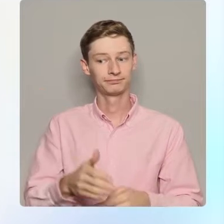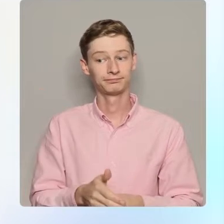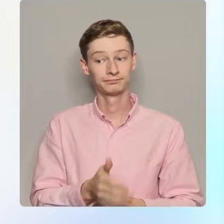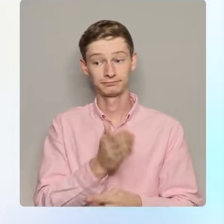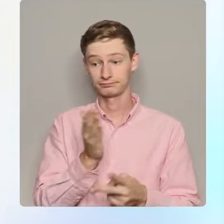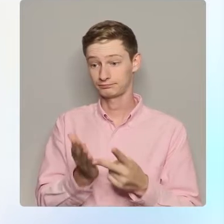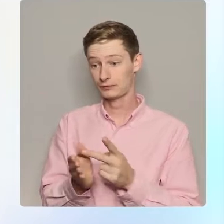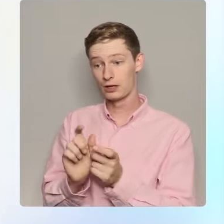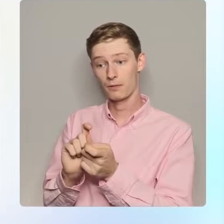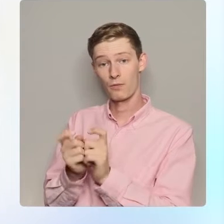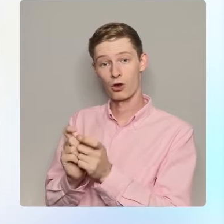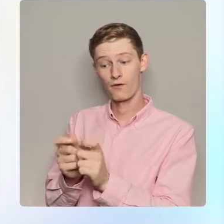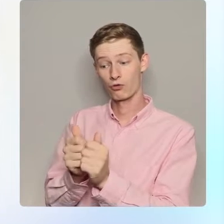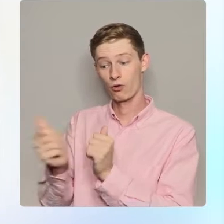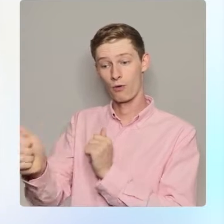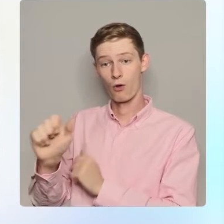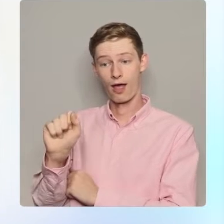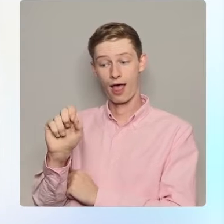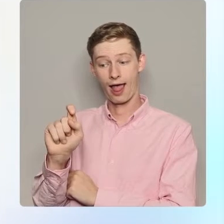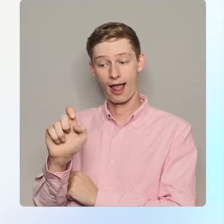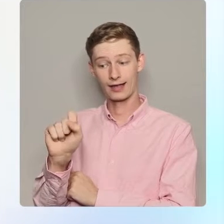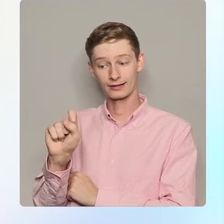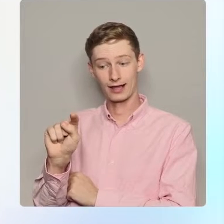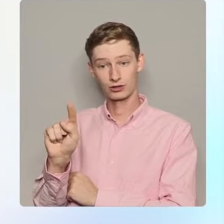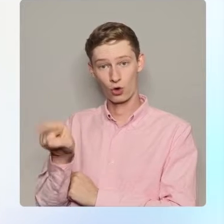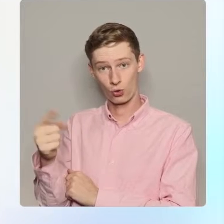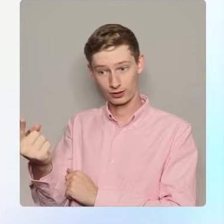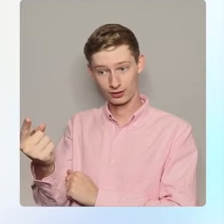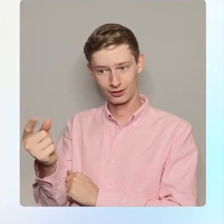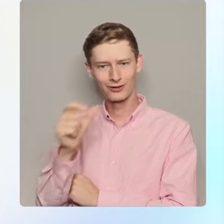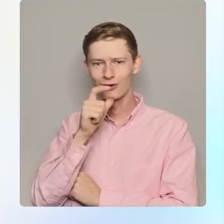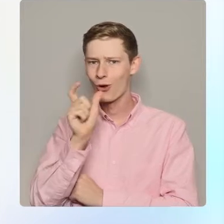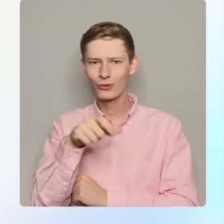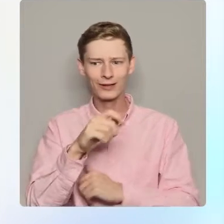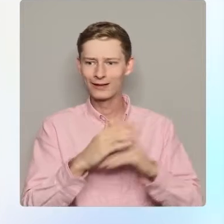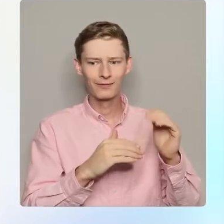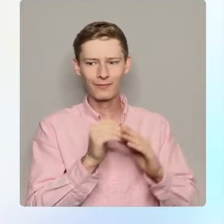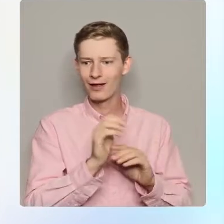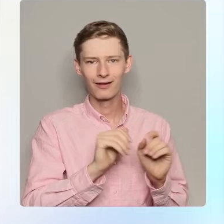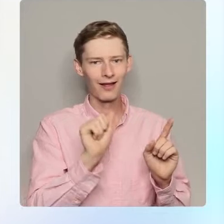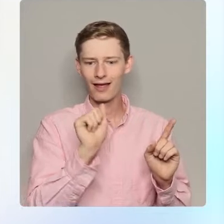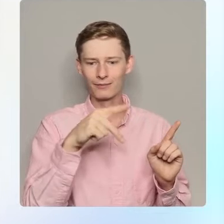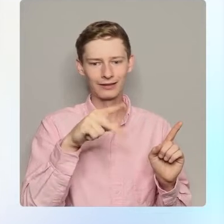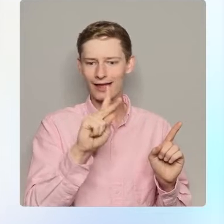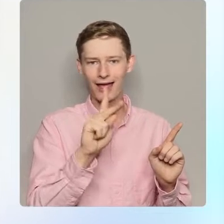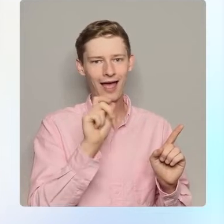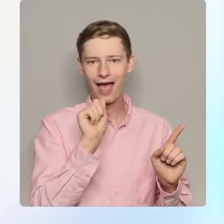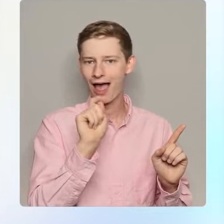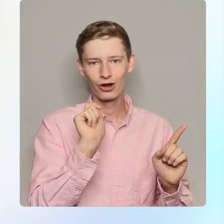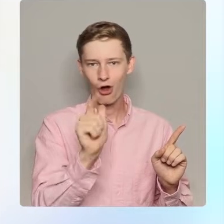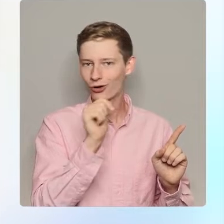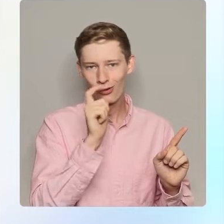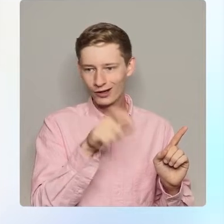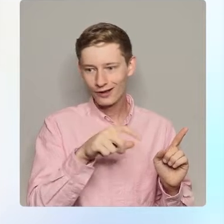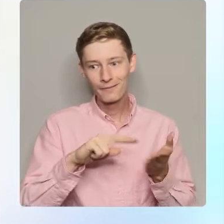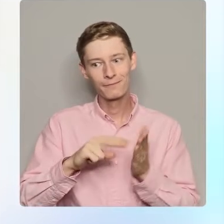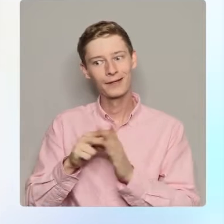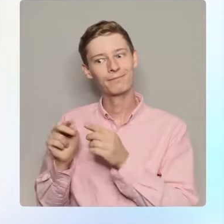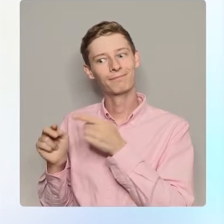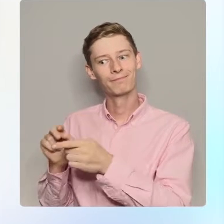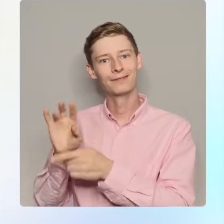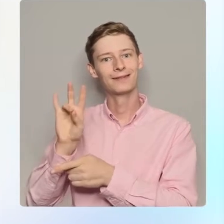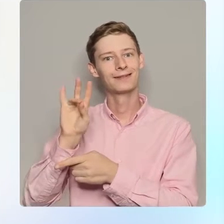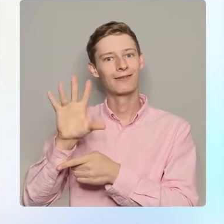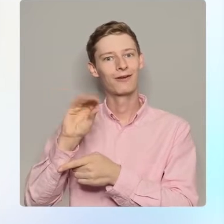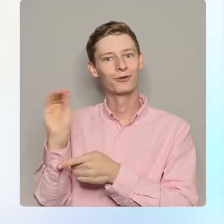the code building process. By separating assets from code, the APK build is more